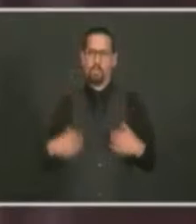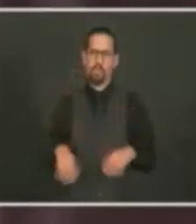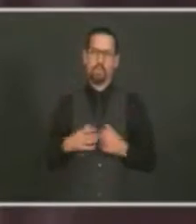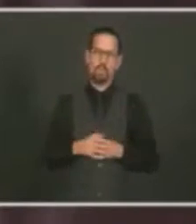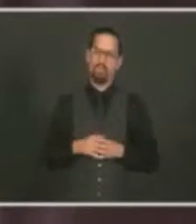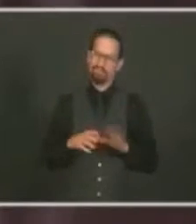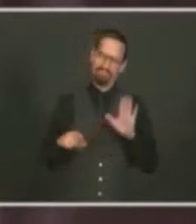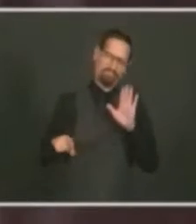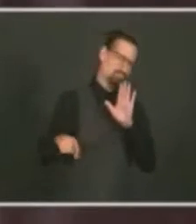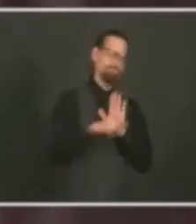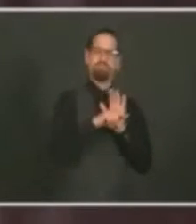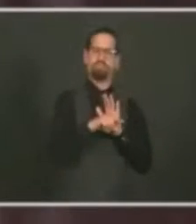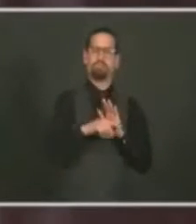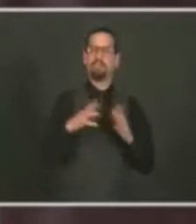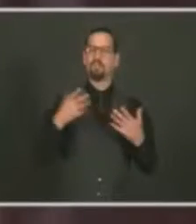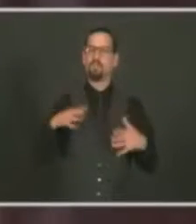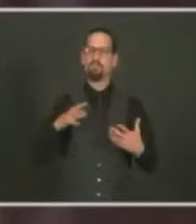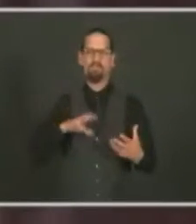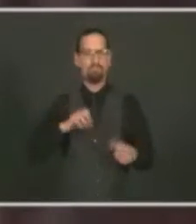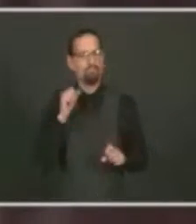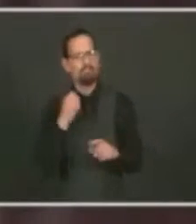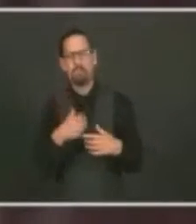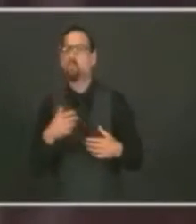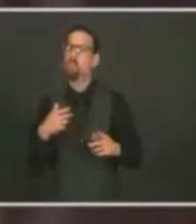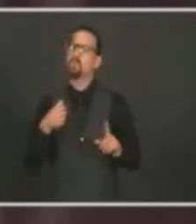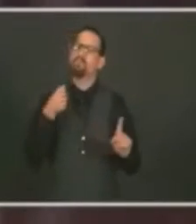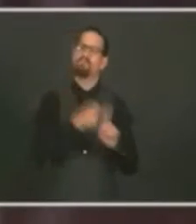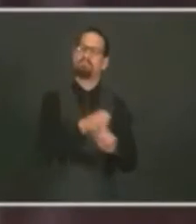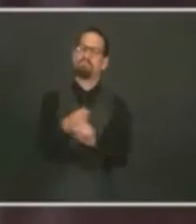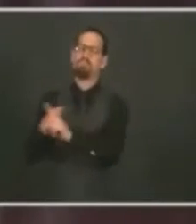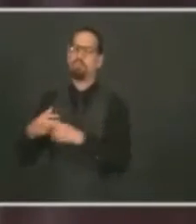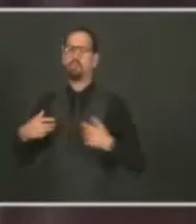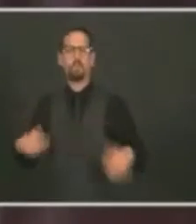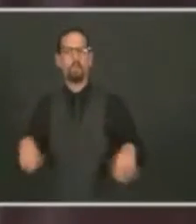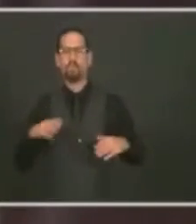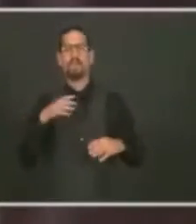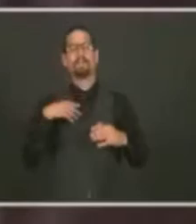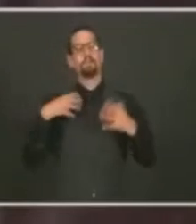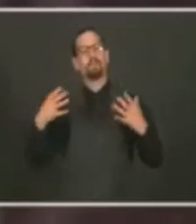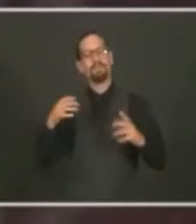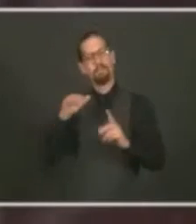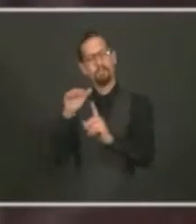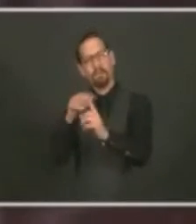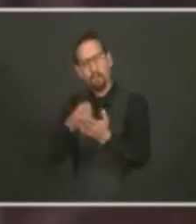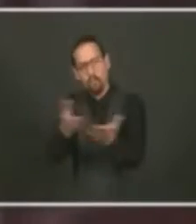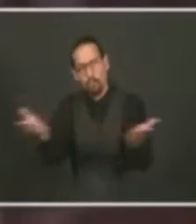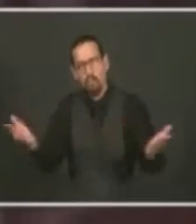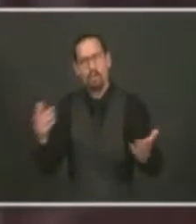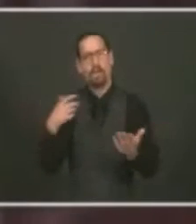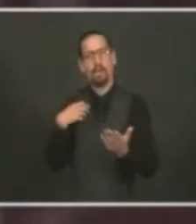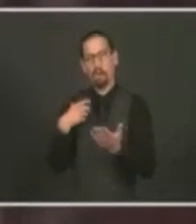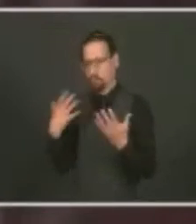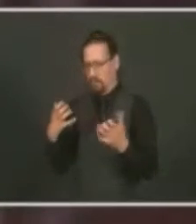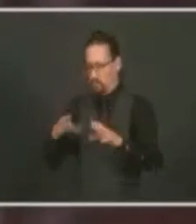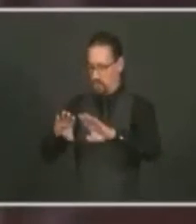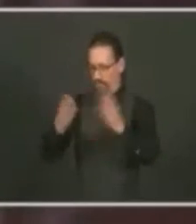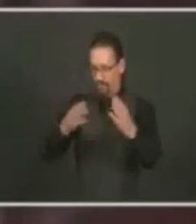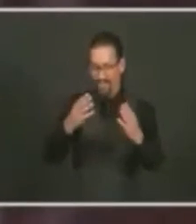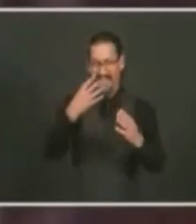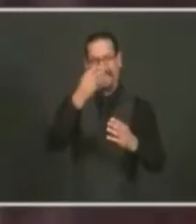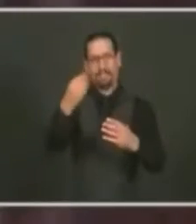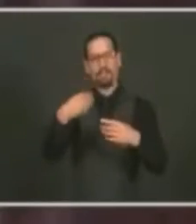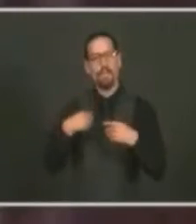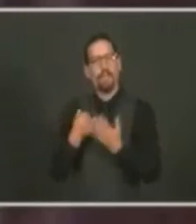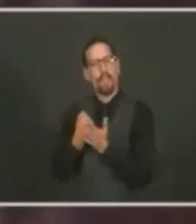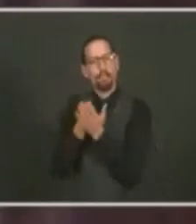going to keep the pressure on them, but also I want to enable them. I want to help them. What do you need? Let us help you figure it out. Here's the other thing I'll say.